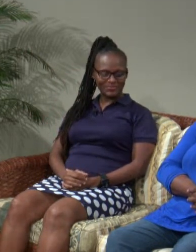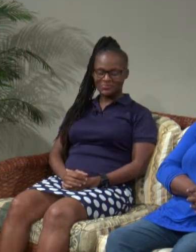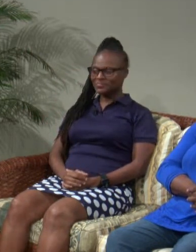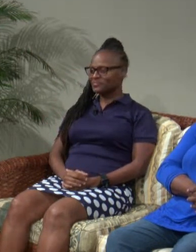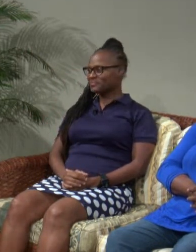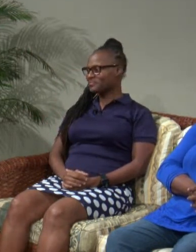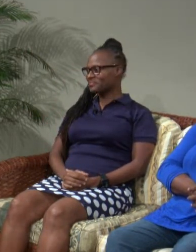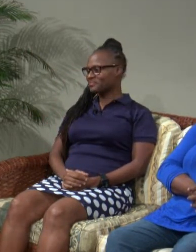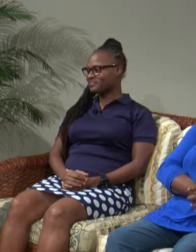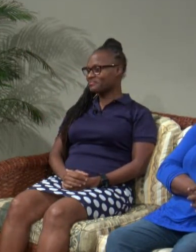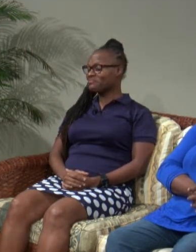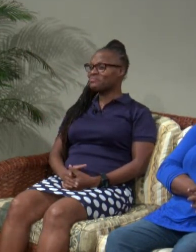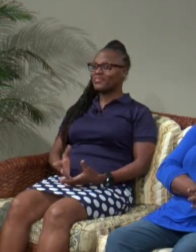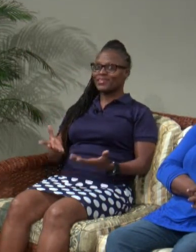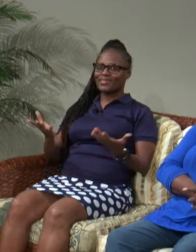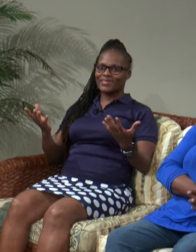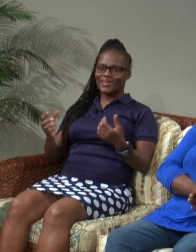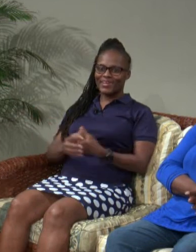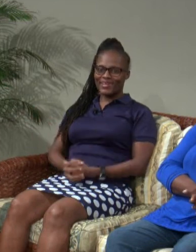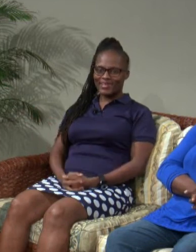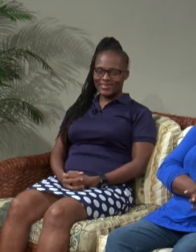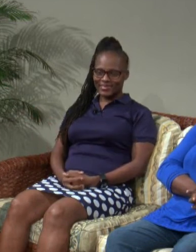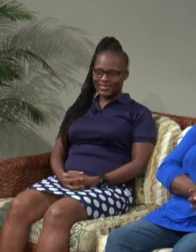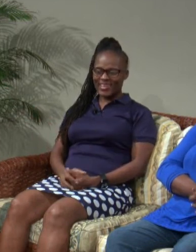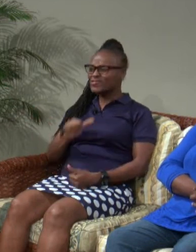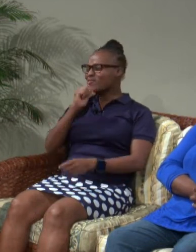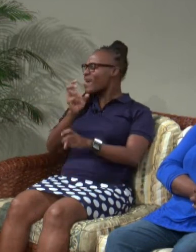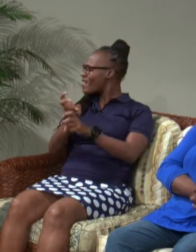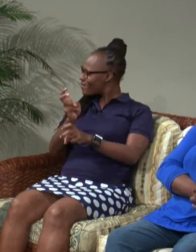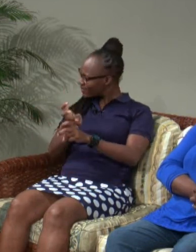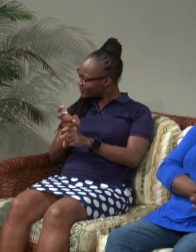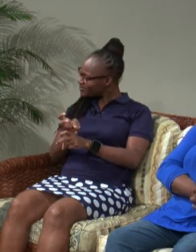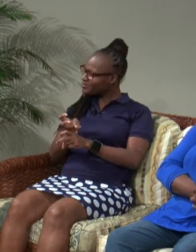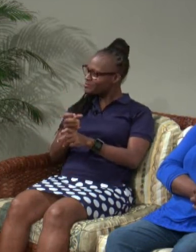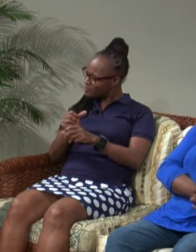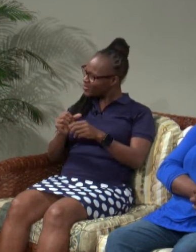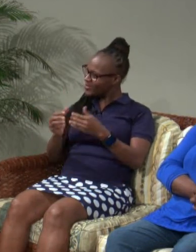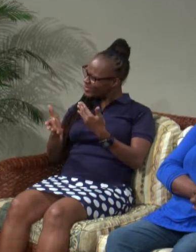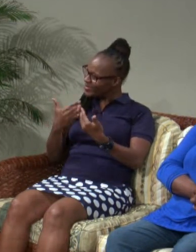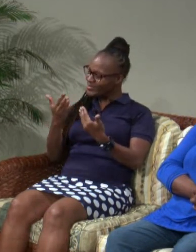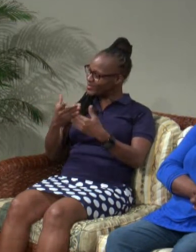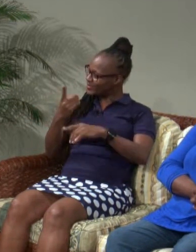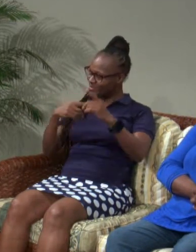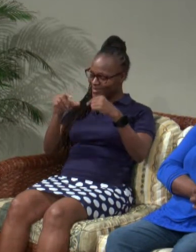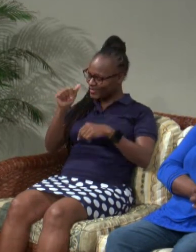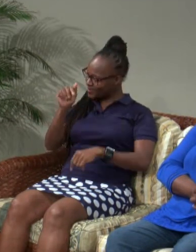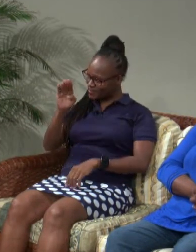The simple way to start is learning the alphabet, for example. It's not hard.